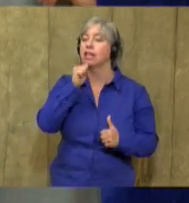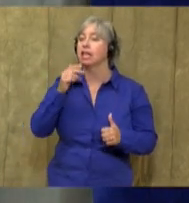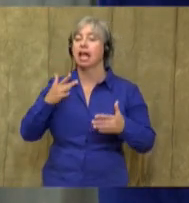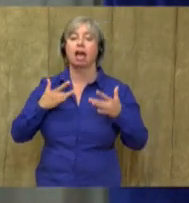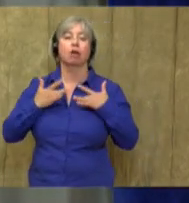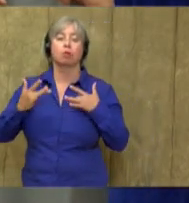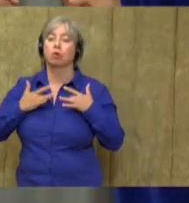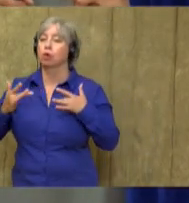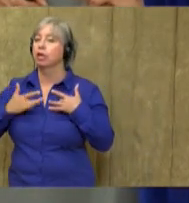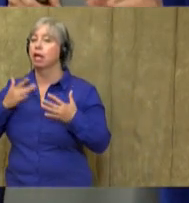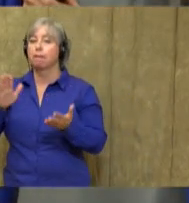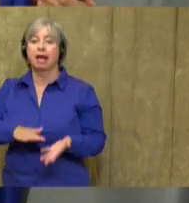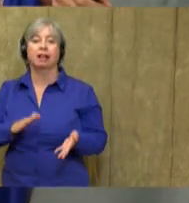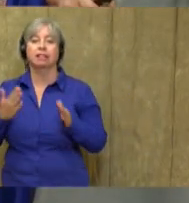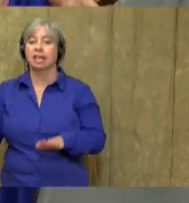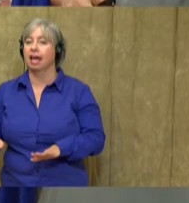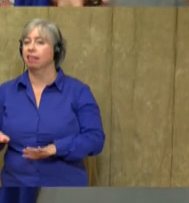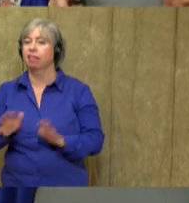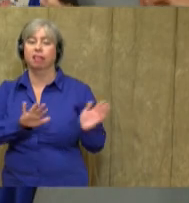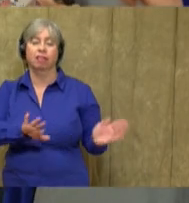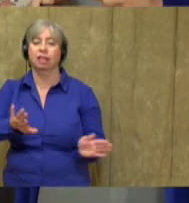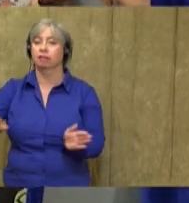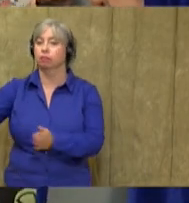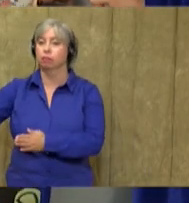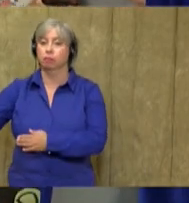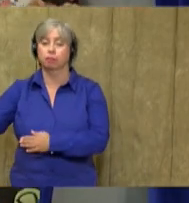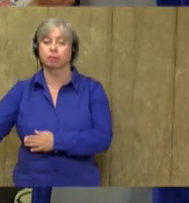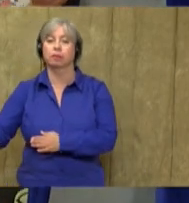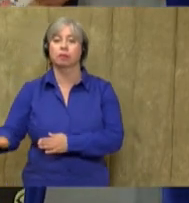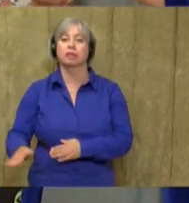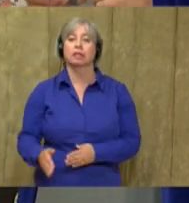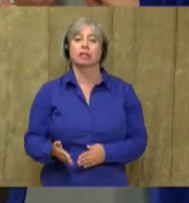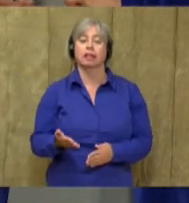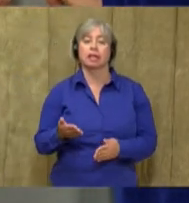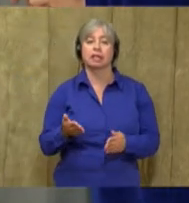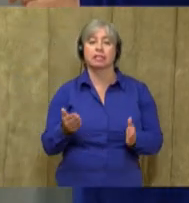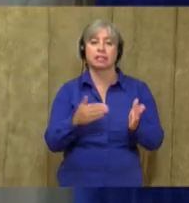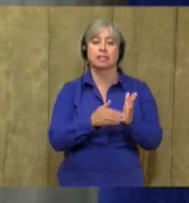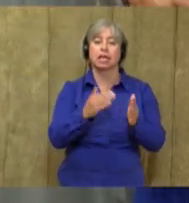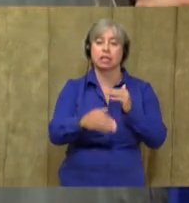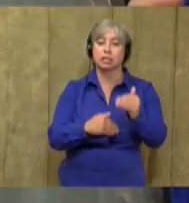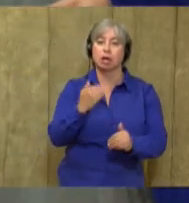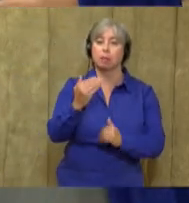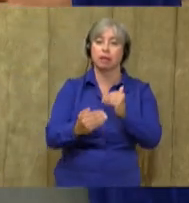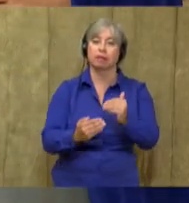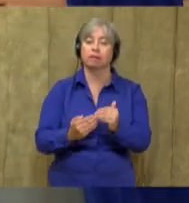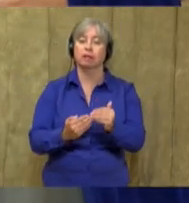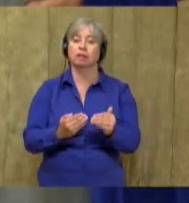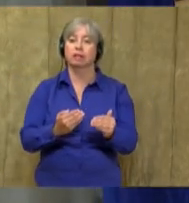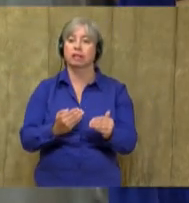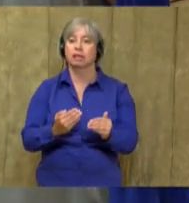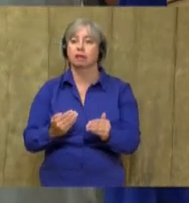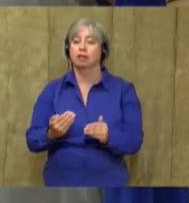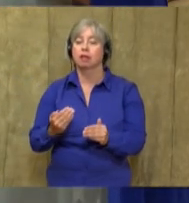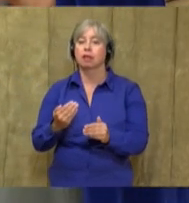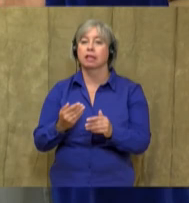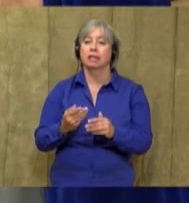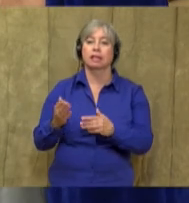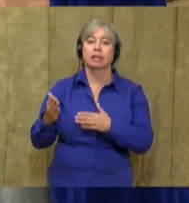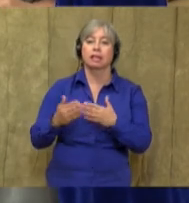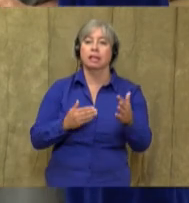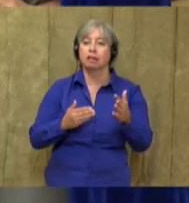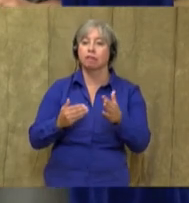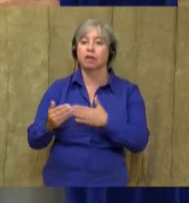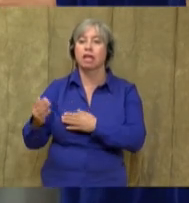of the time. So this is going to be a rebirth of Europe. Even warfare is going to lead to intellectual